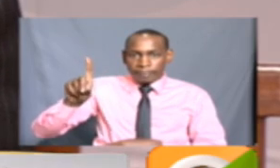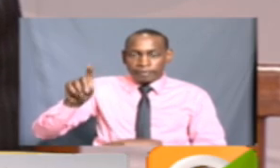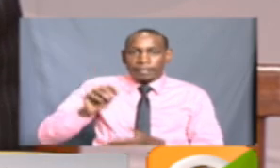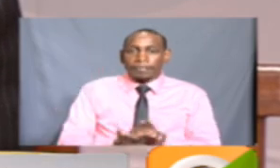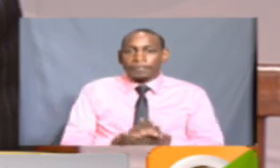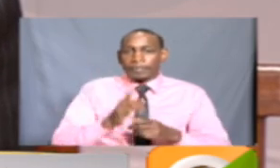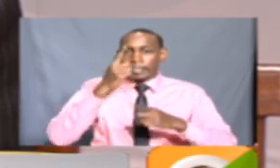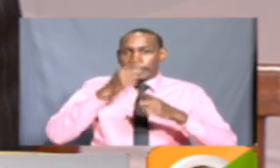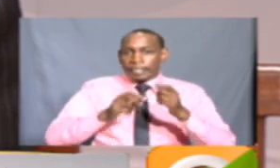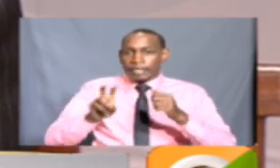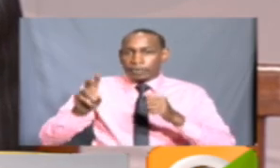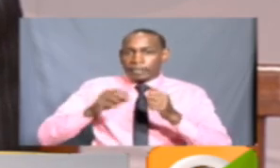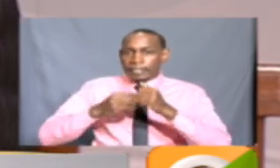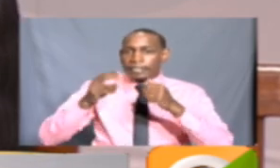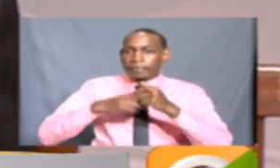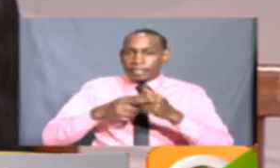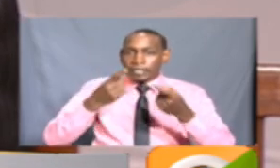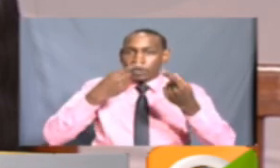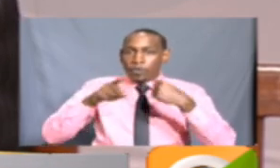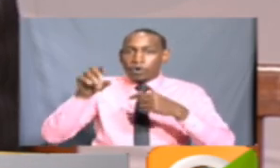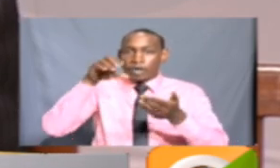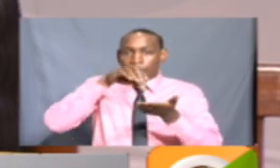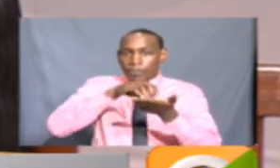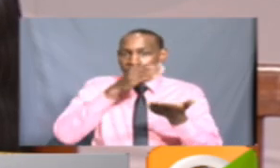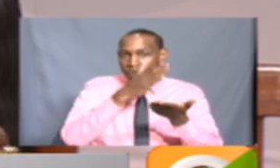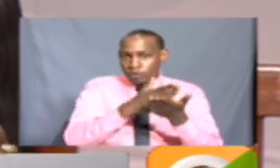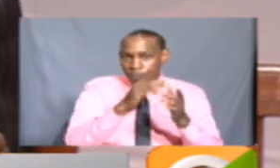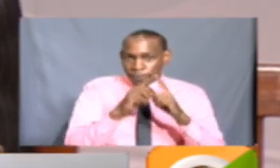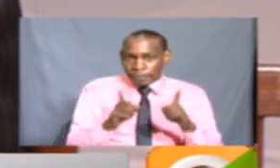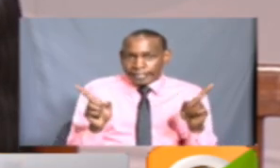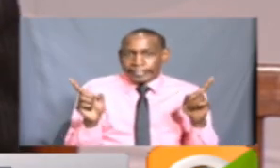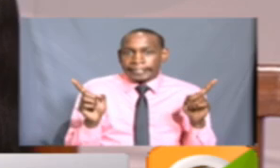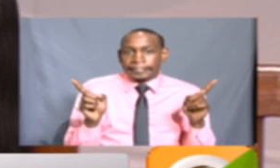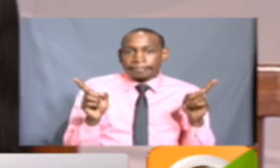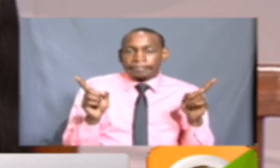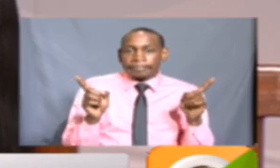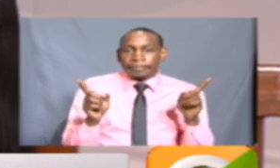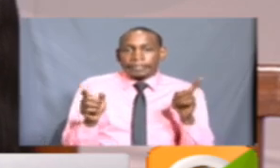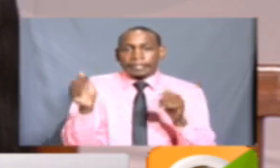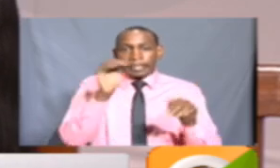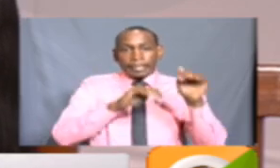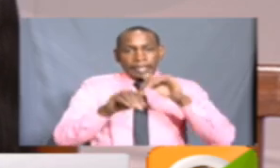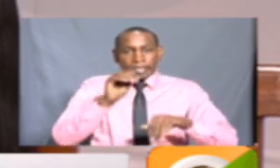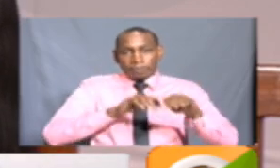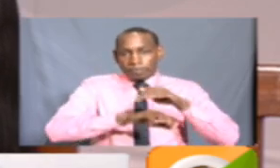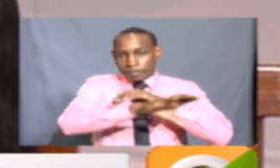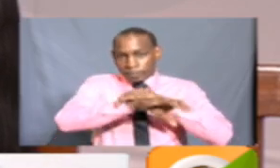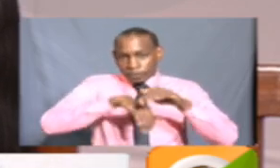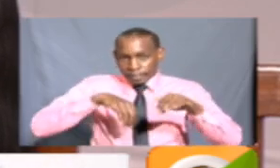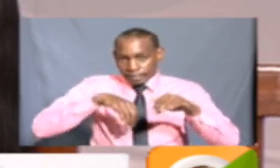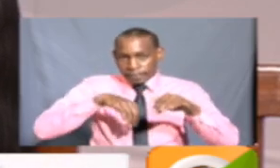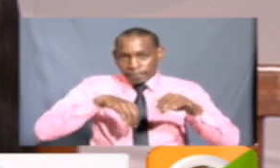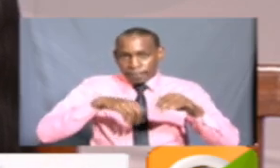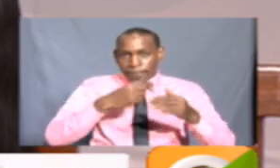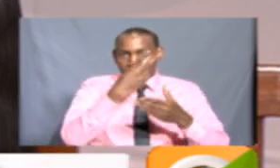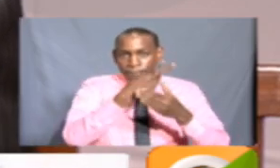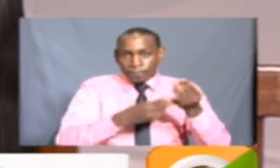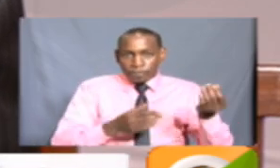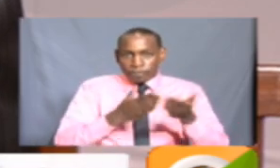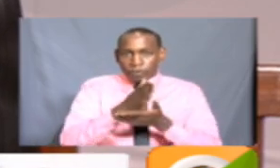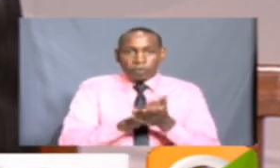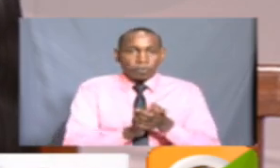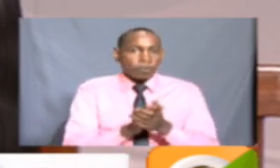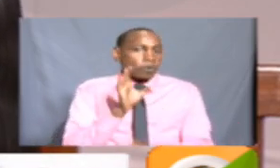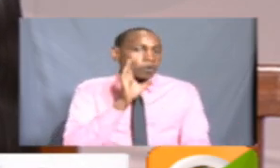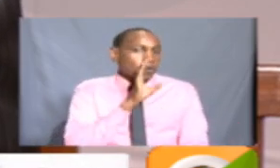2017 virtually won this seat, but the election was stolen from him, both through